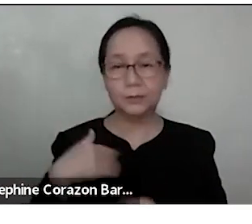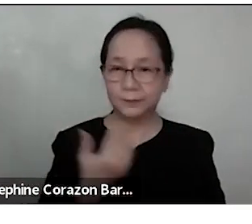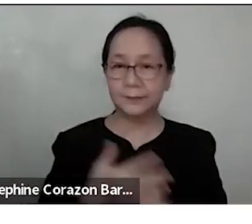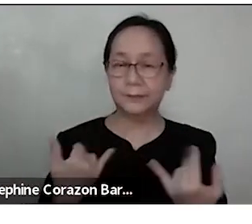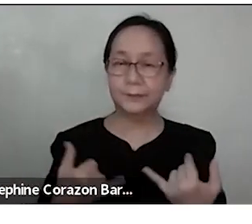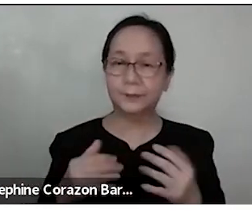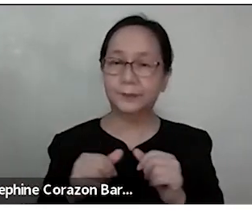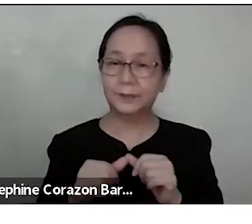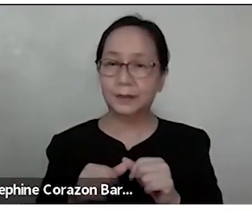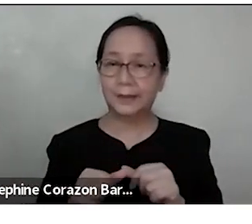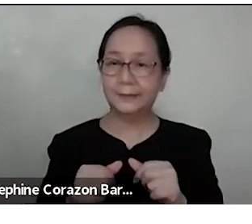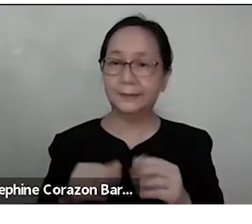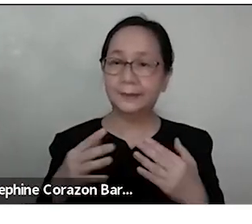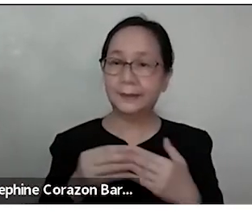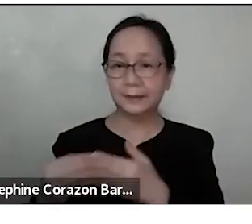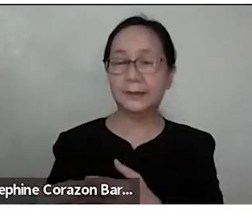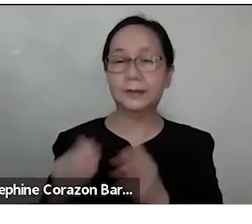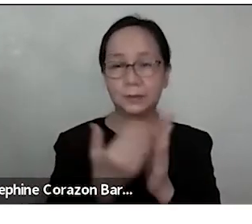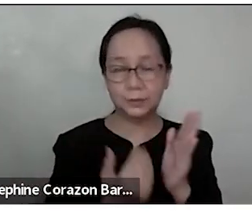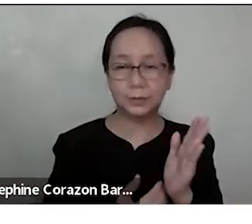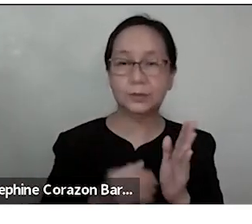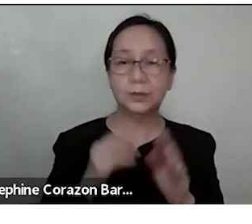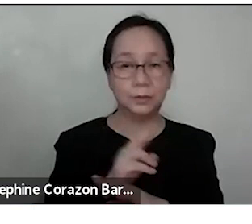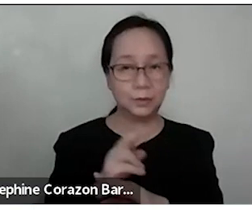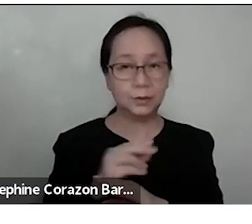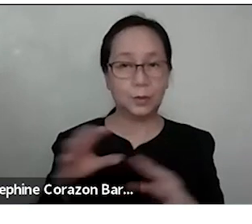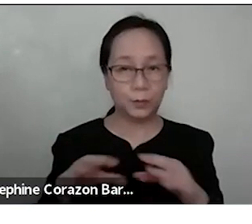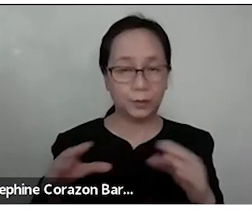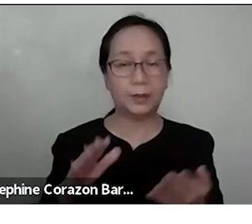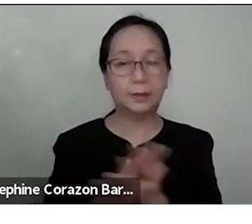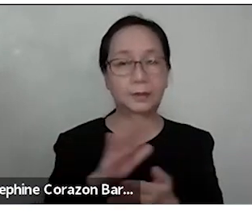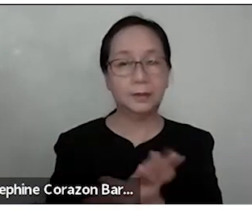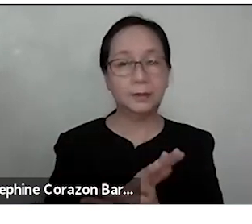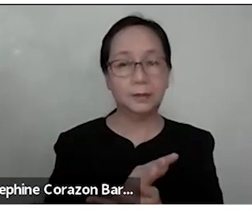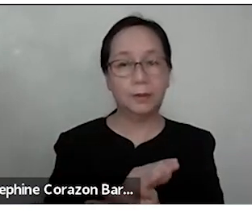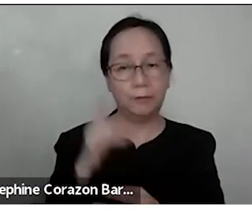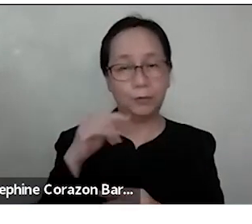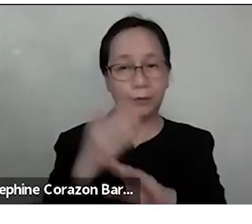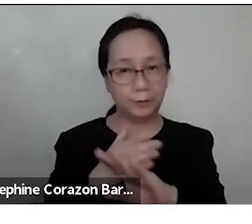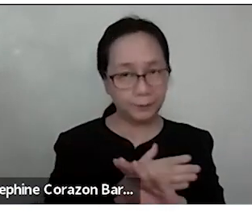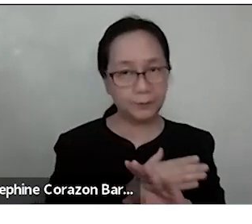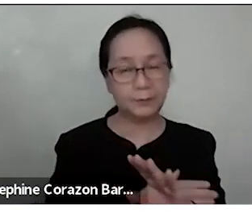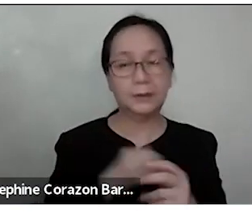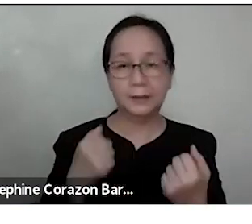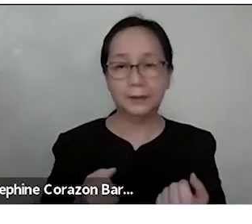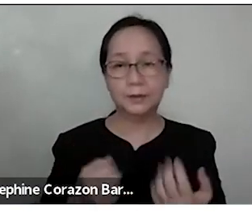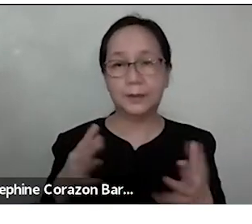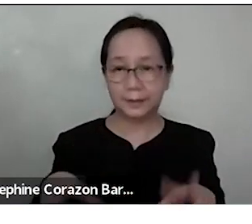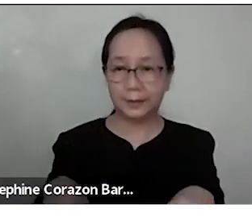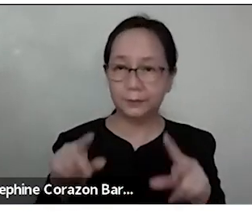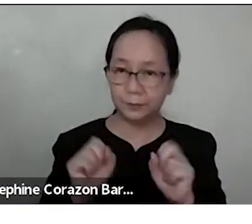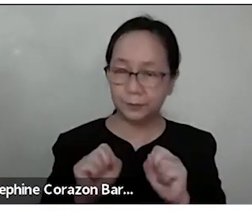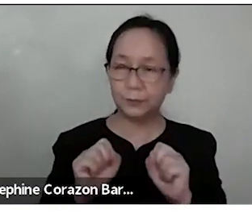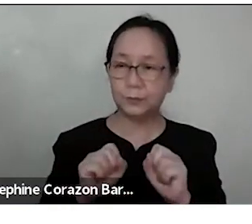think that the guidelines should be viewed as a working document with room for further improvement as we adapt to the environment